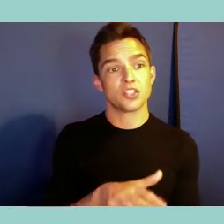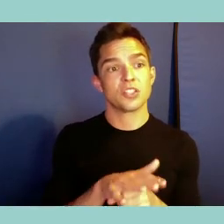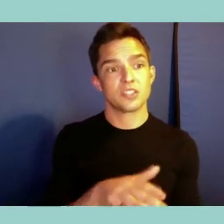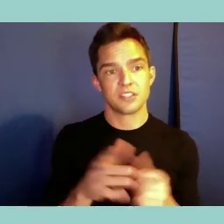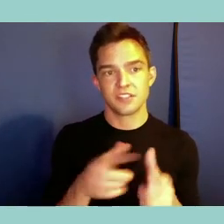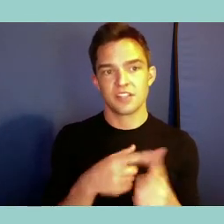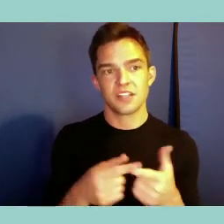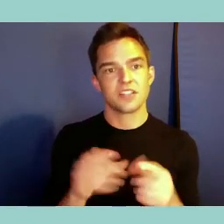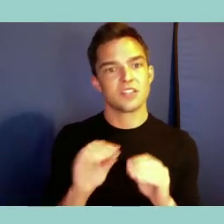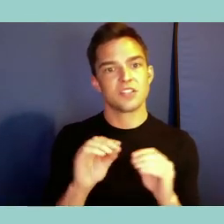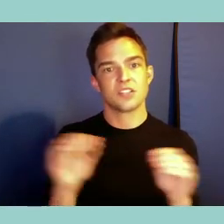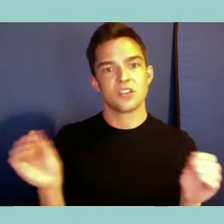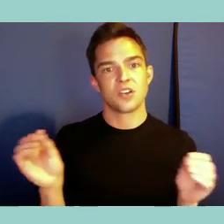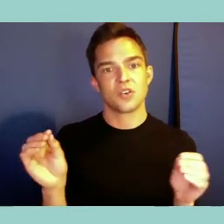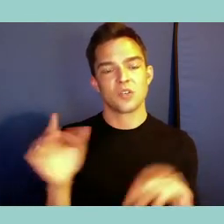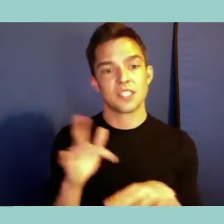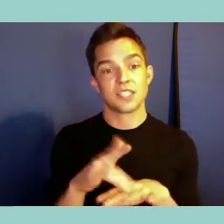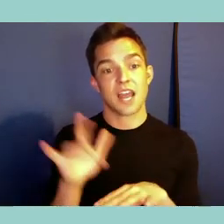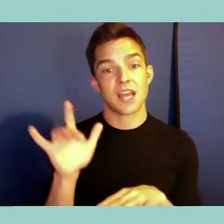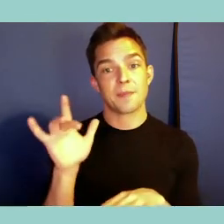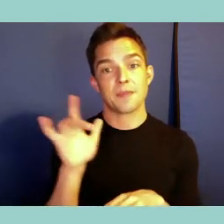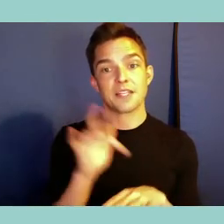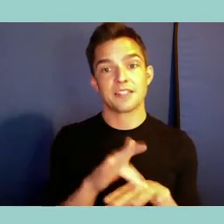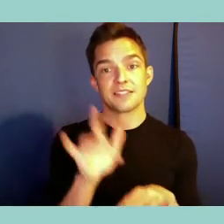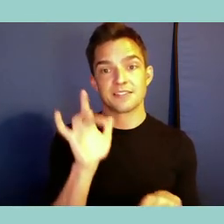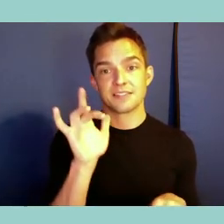be no diamonds.